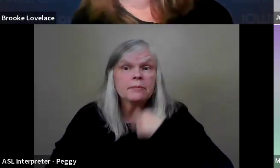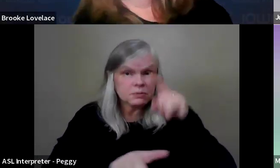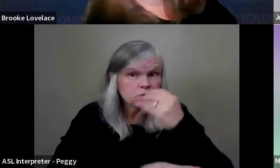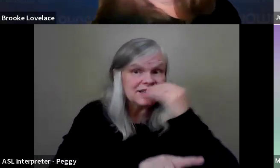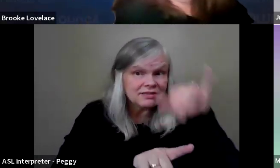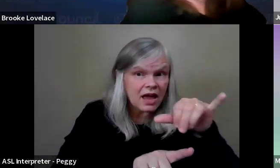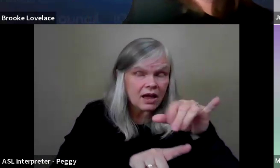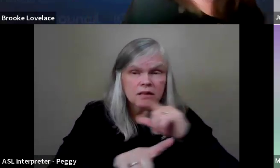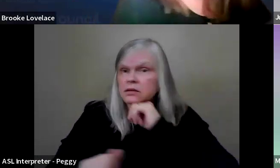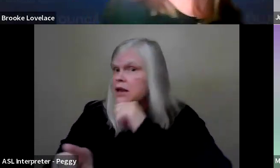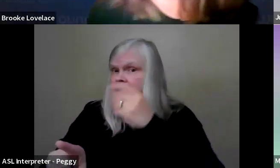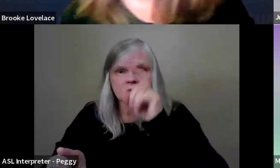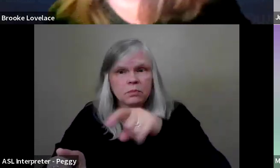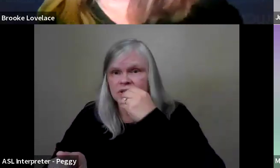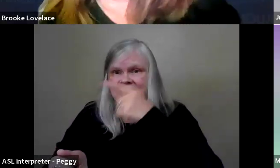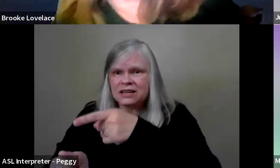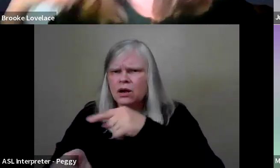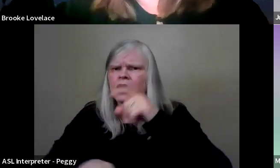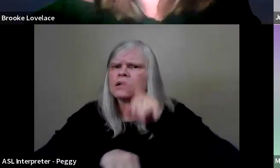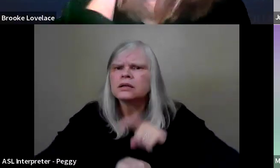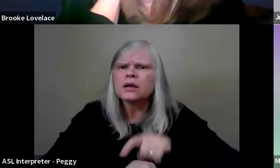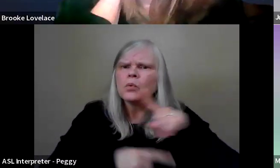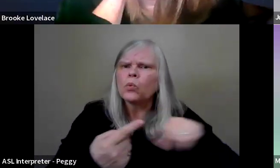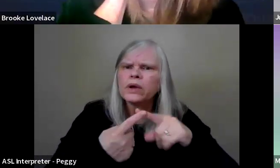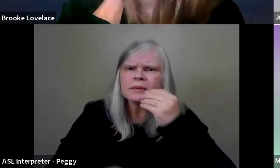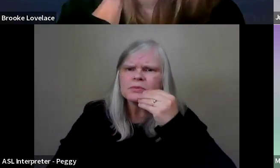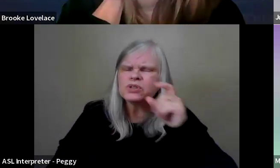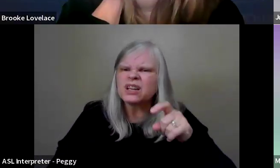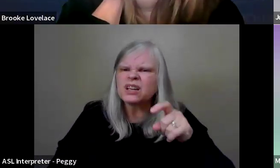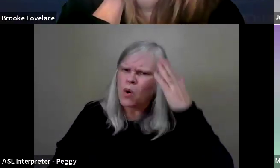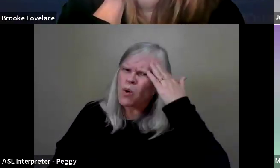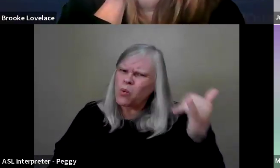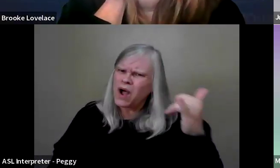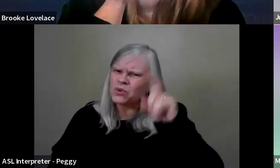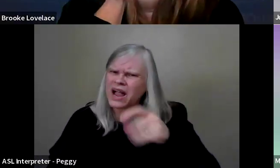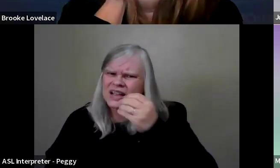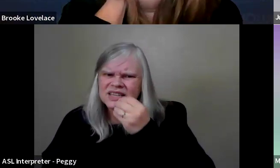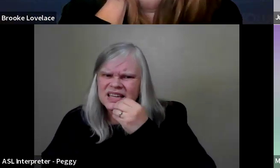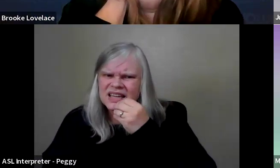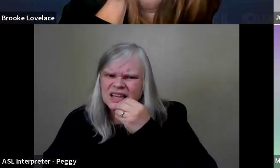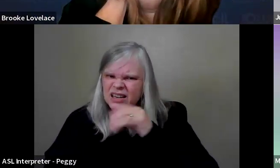eat, when I'm supposed to eat. Why do I have to eat? What does it matter?